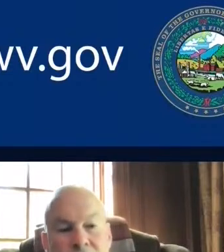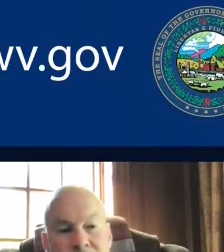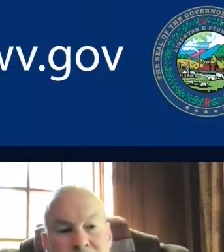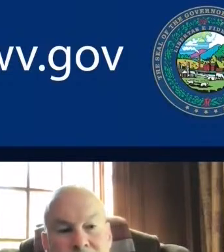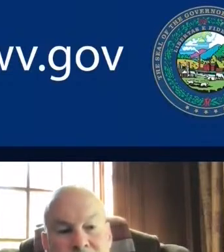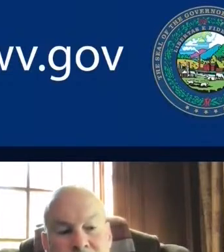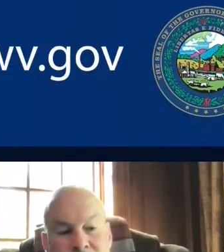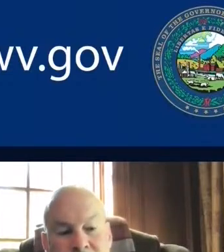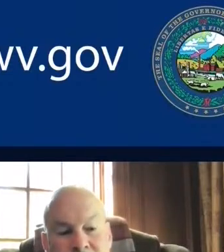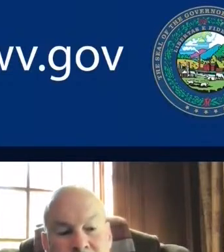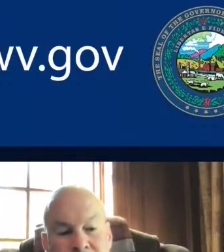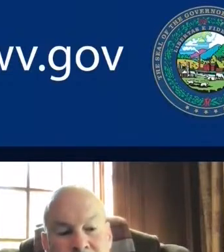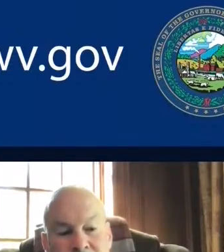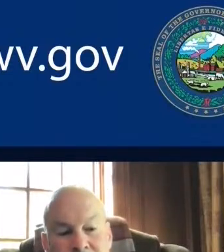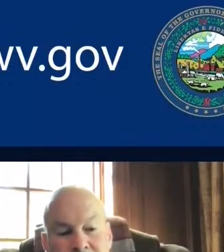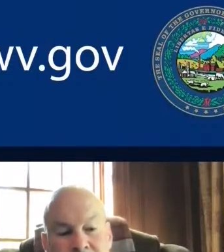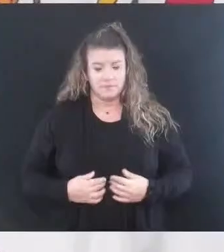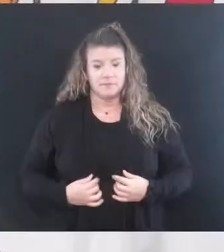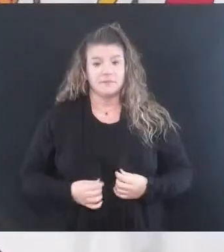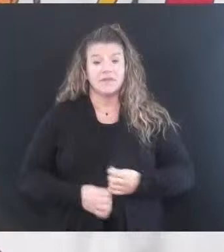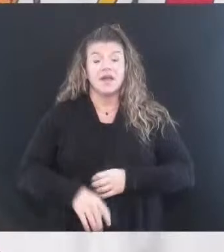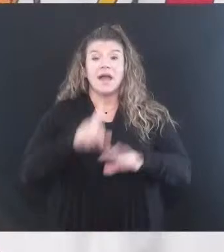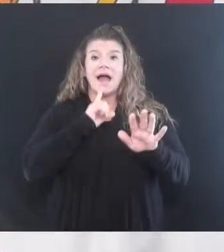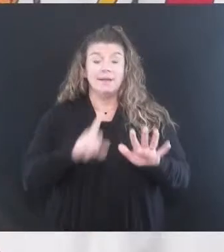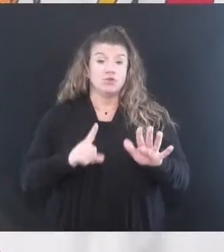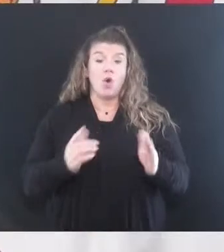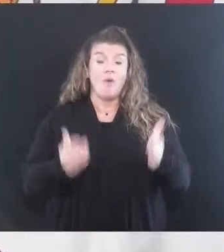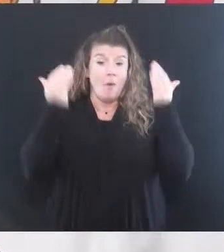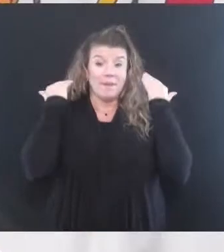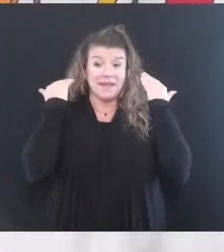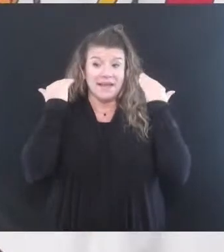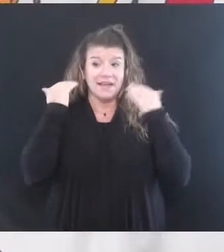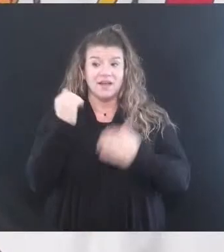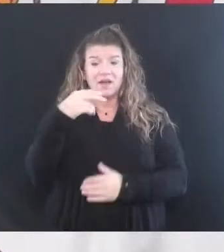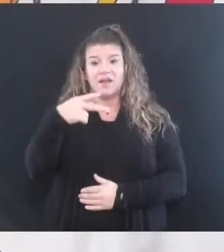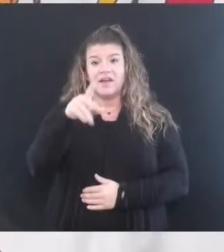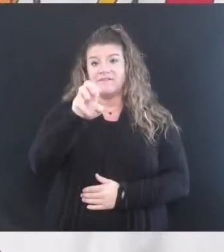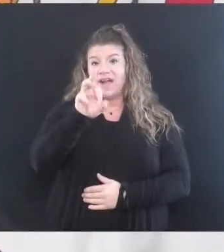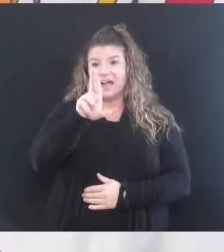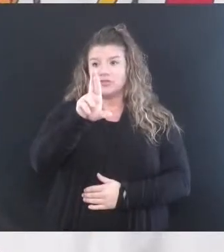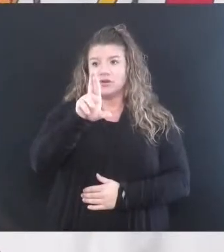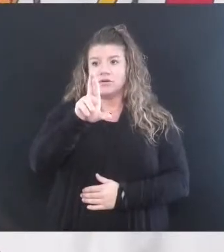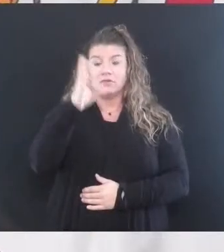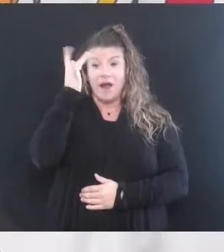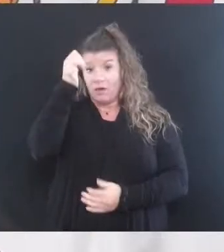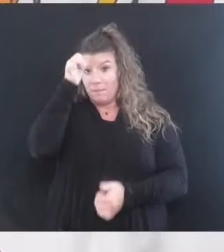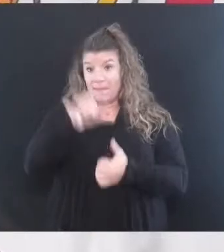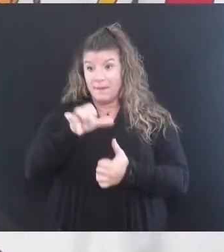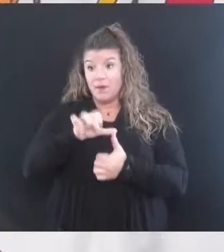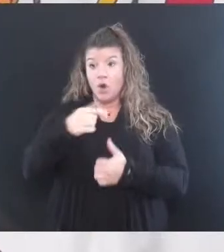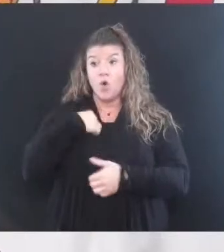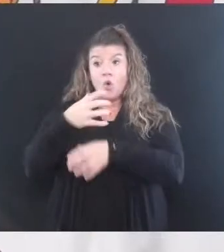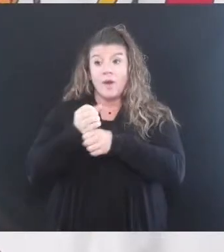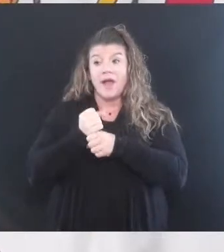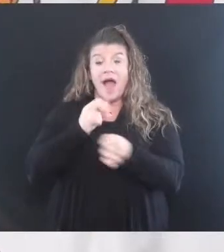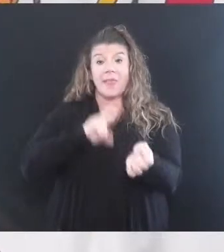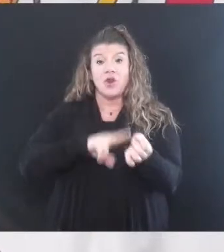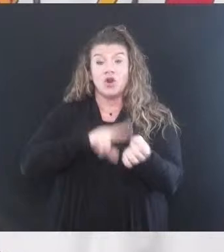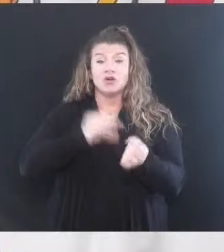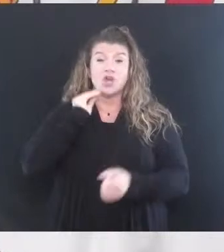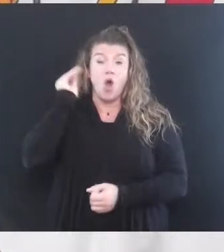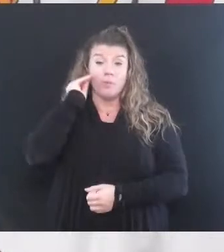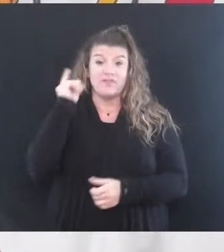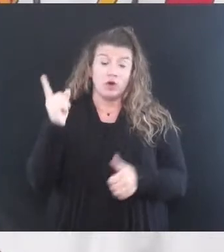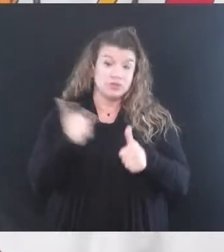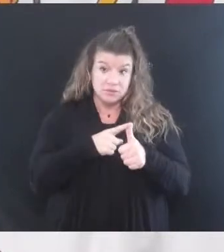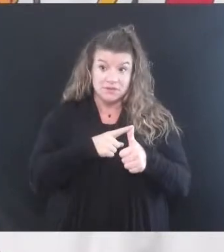Well, Paul, let me touch on this. I'm sure that overwhelmingly they were Pfizer because remember we got to the nursing homes right out of the